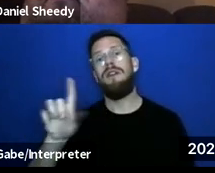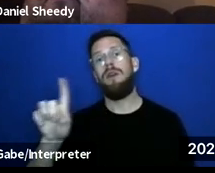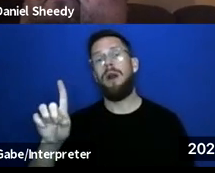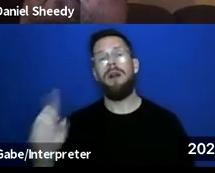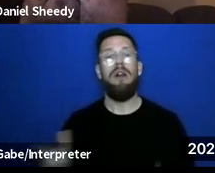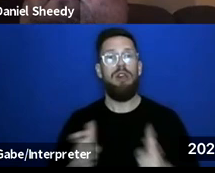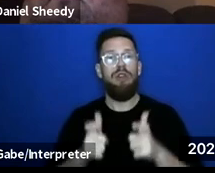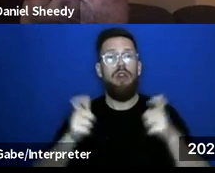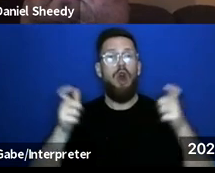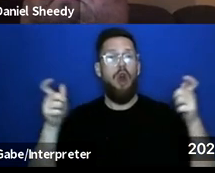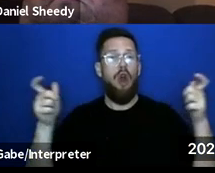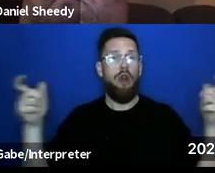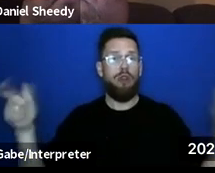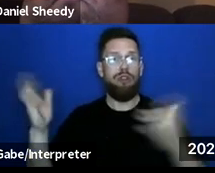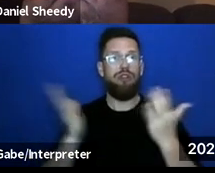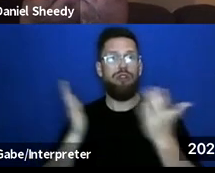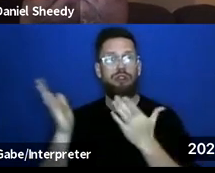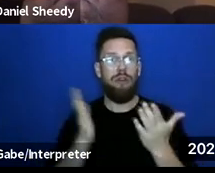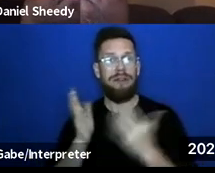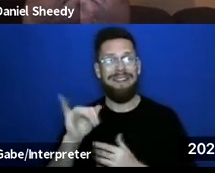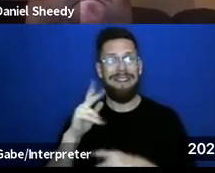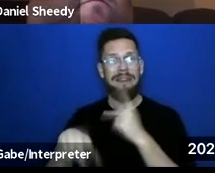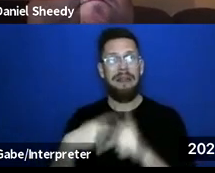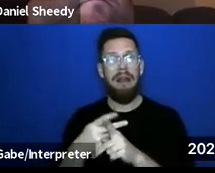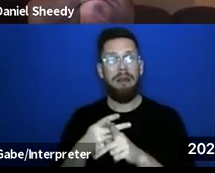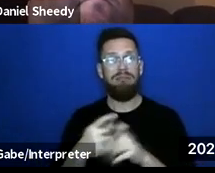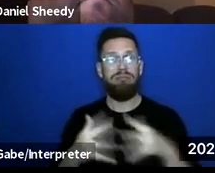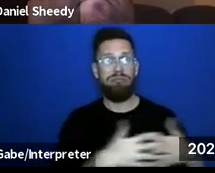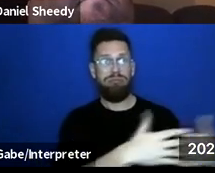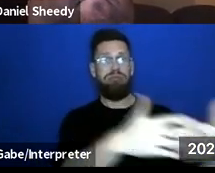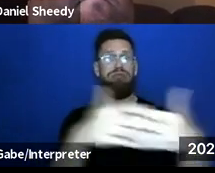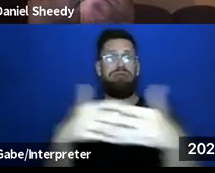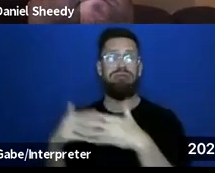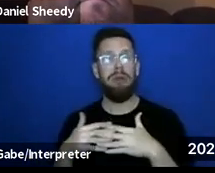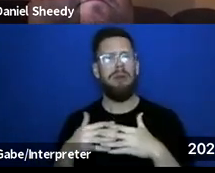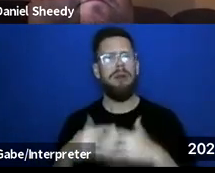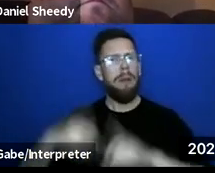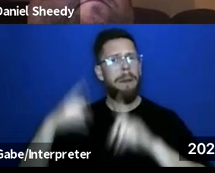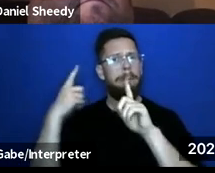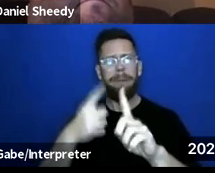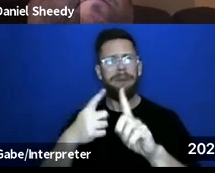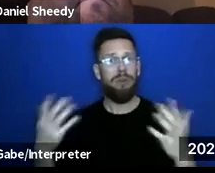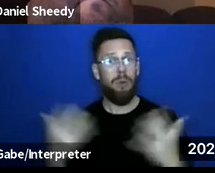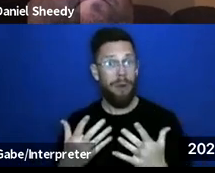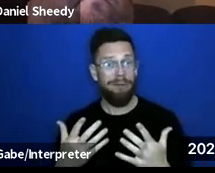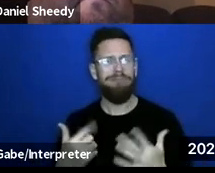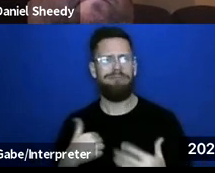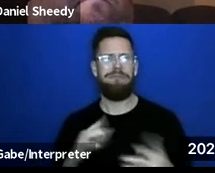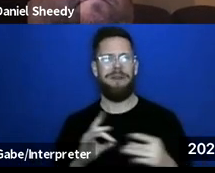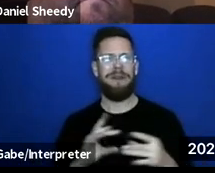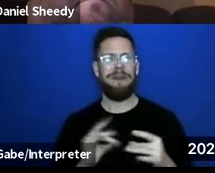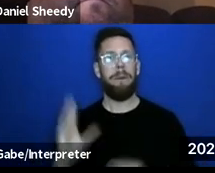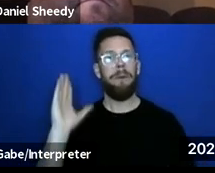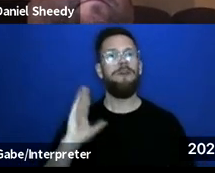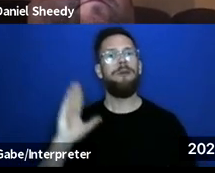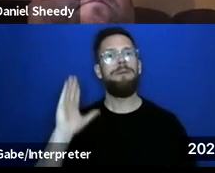service organization of its kind in the country. And the mission of Project 351, as I've stated before in these meetings, is that it is